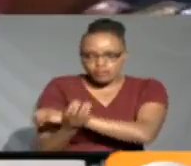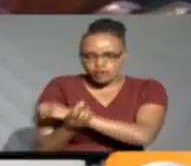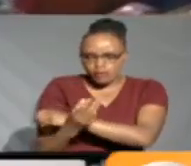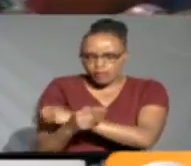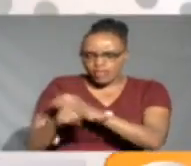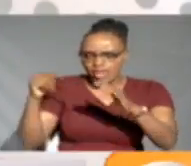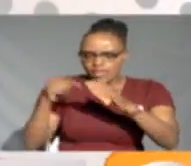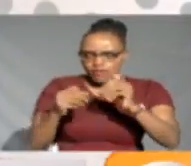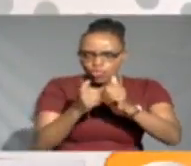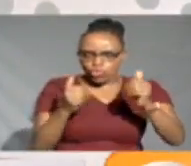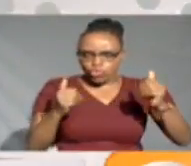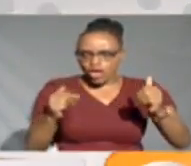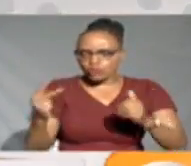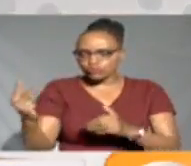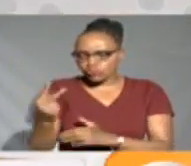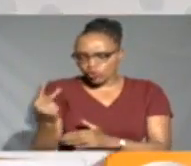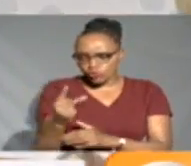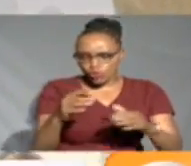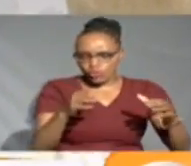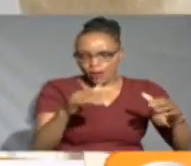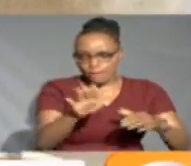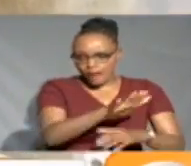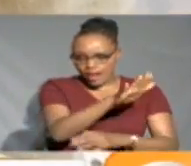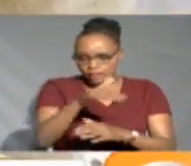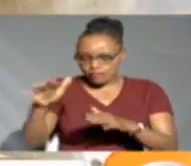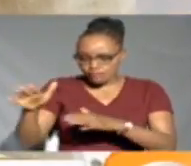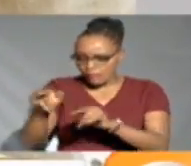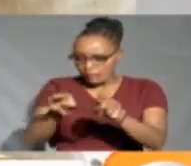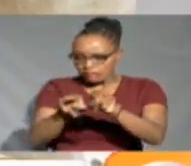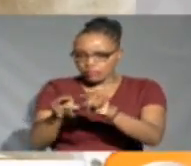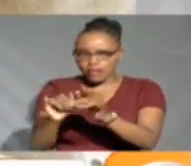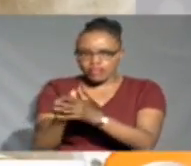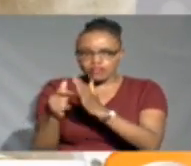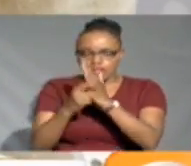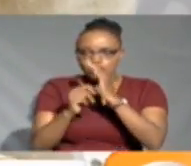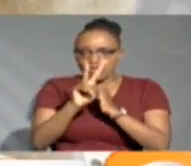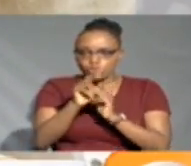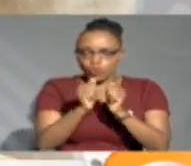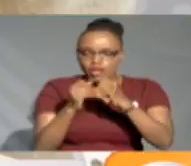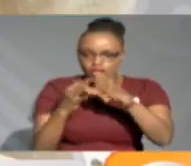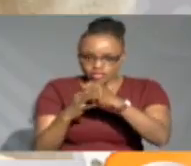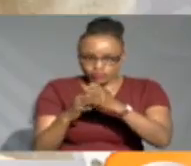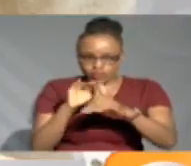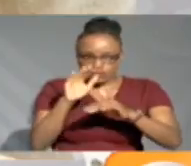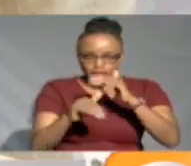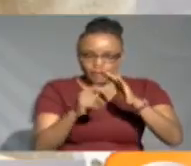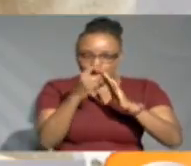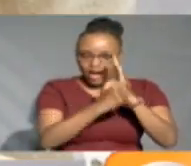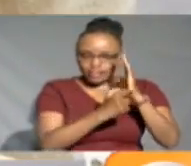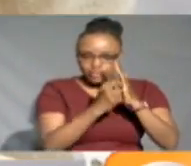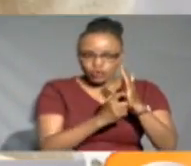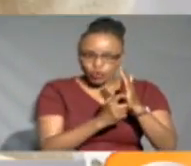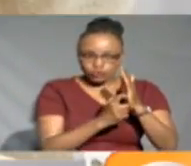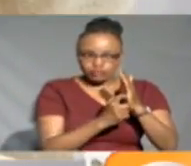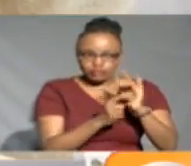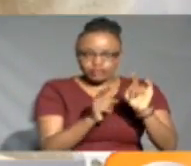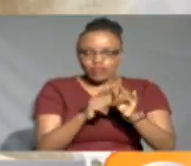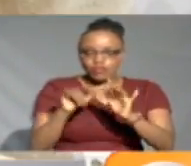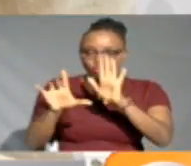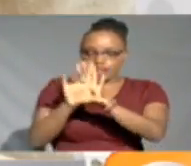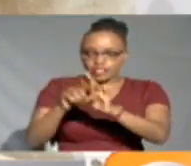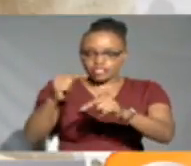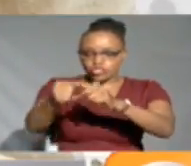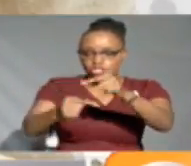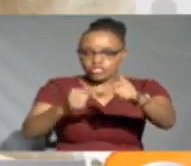cracks between the two chambers of Parliament, relied on its interpretation of Article 218 sub-Article 1 of the Constitution on the legislative